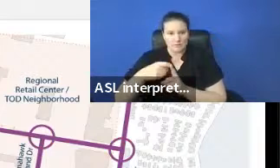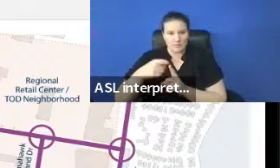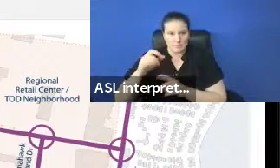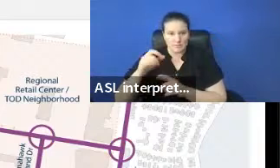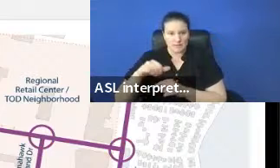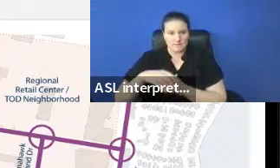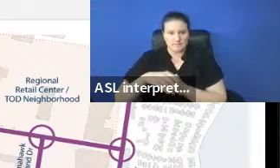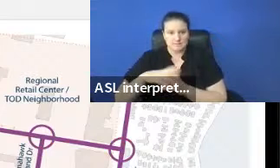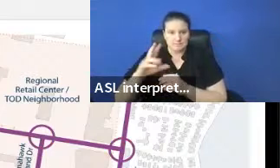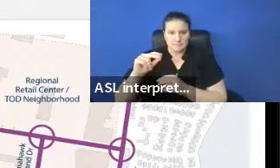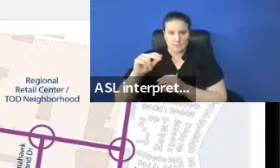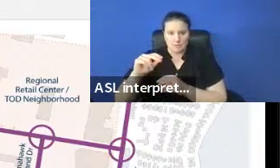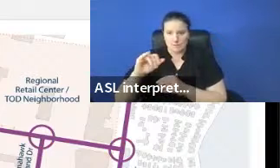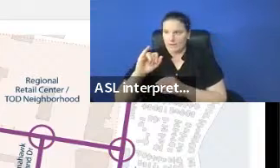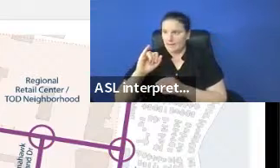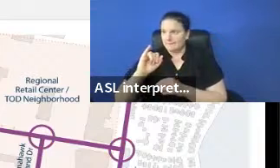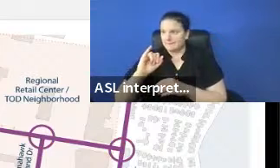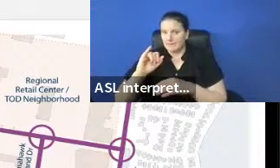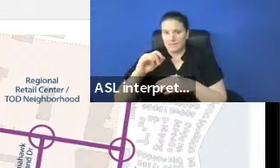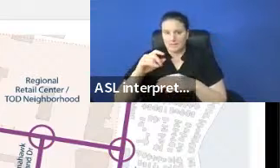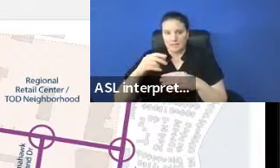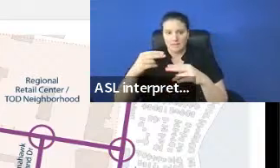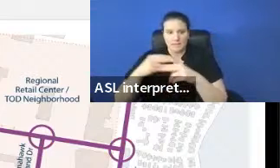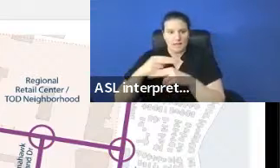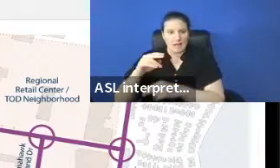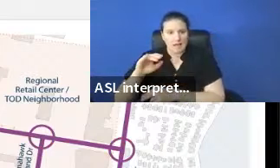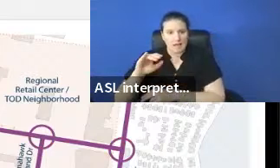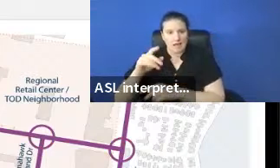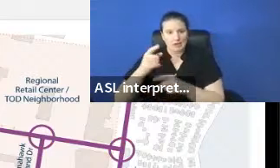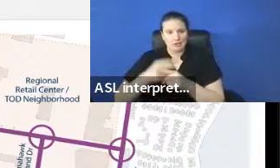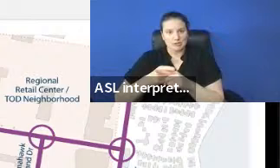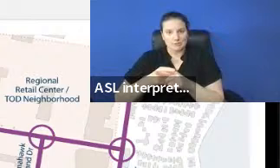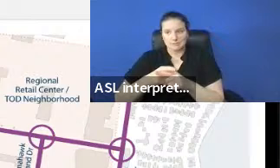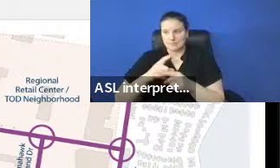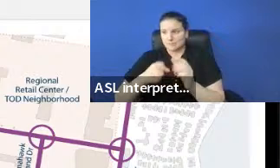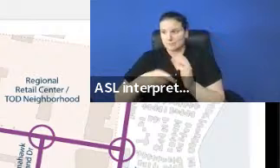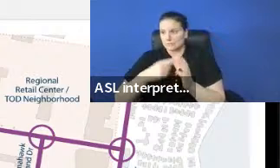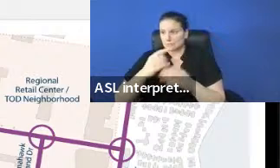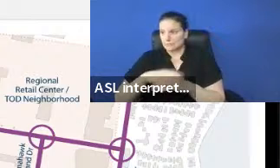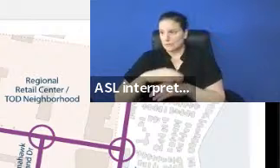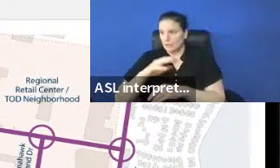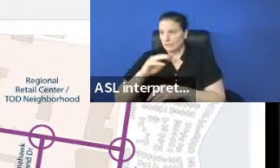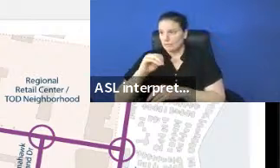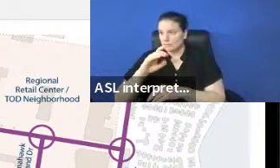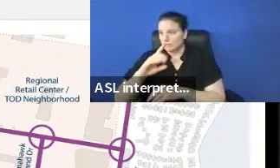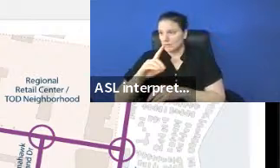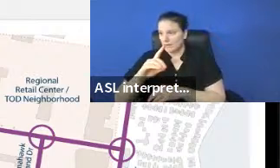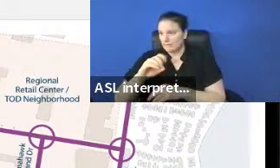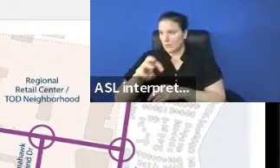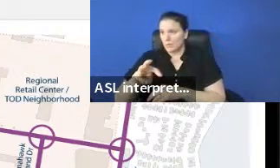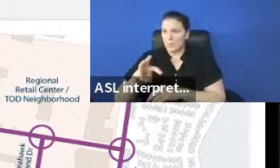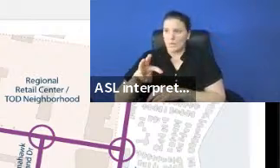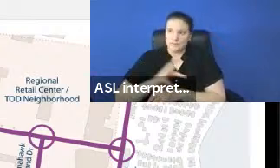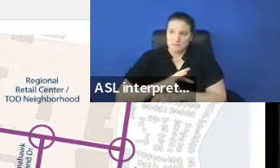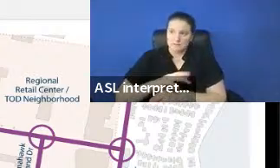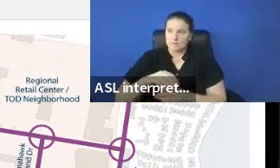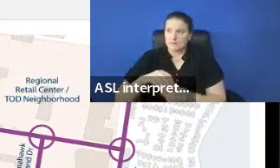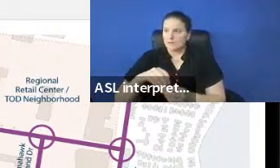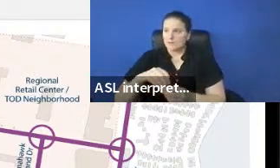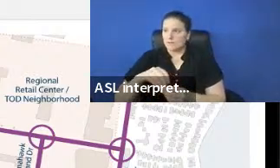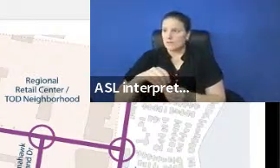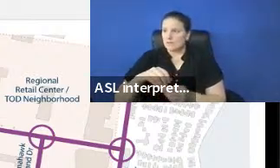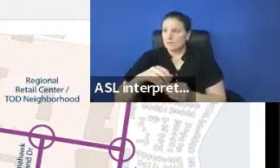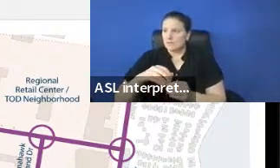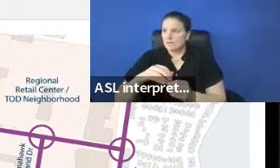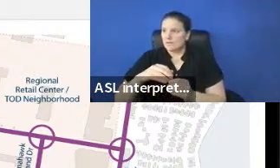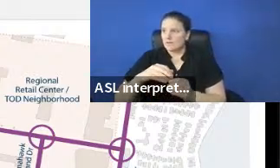There's no intersection there. Once you get onto Marine Drive going westbound, the next